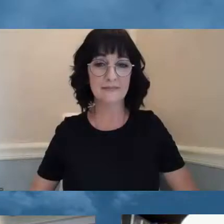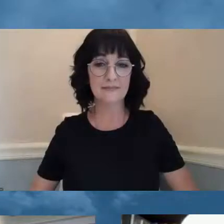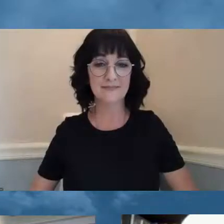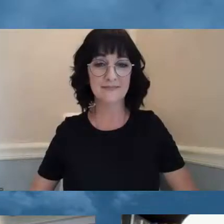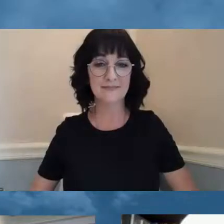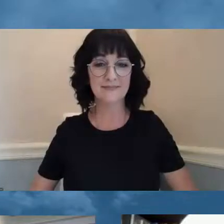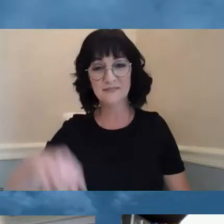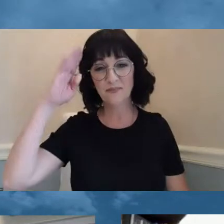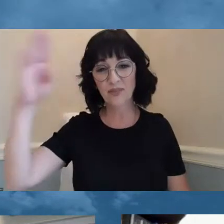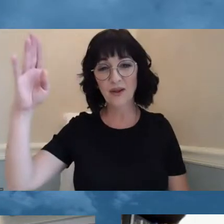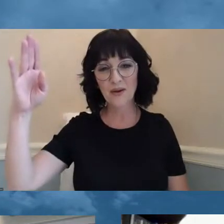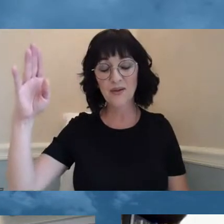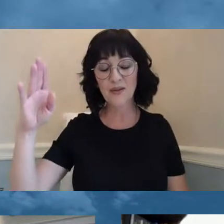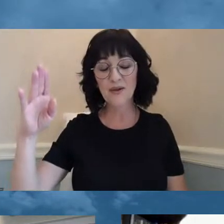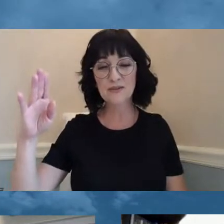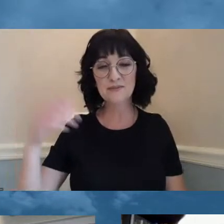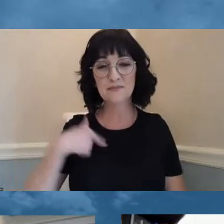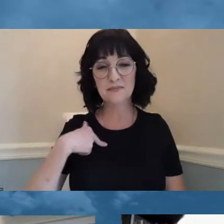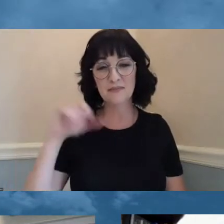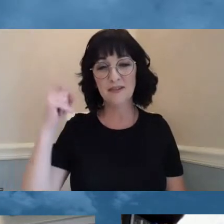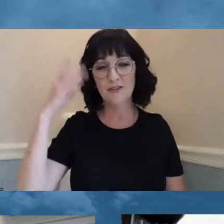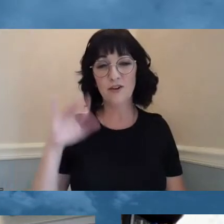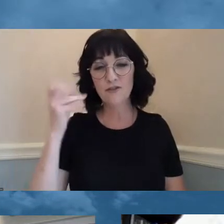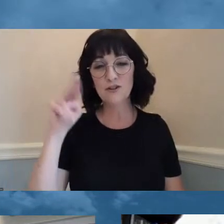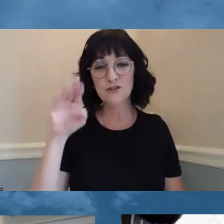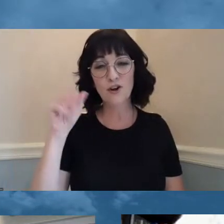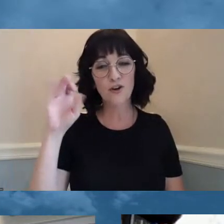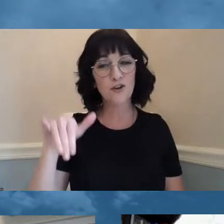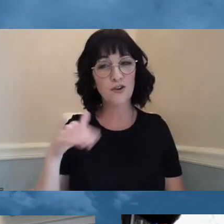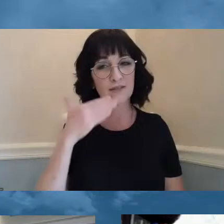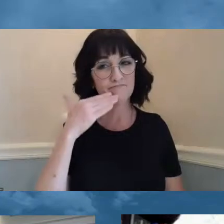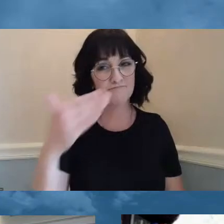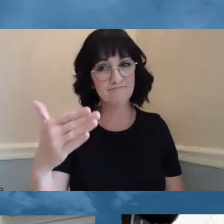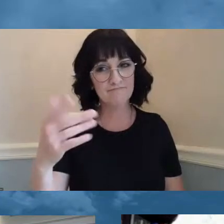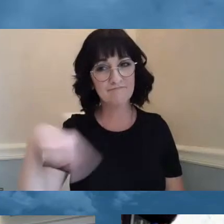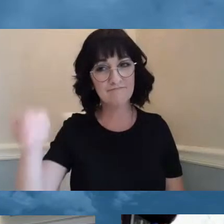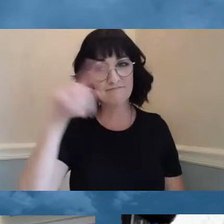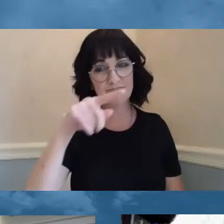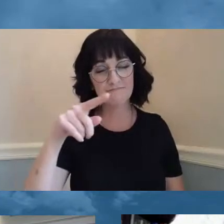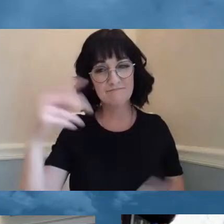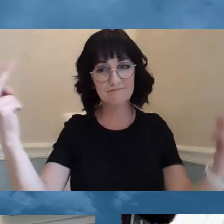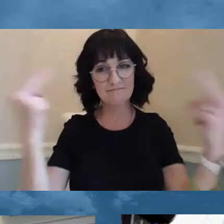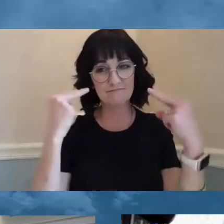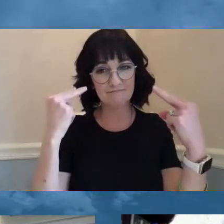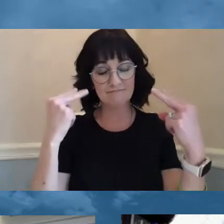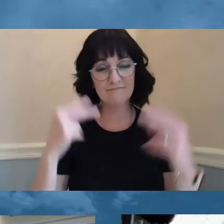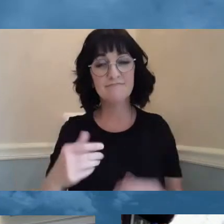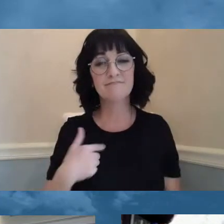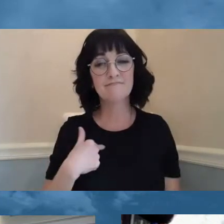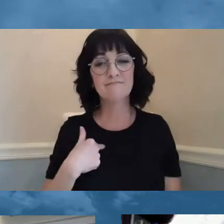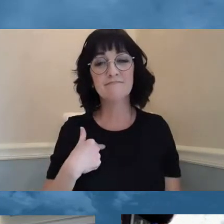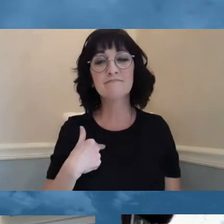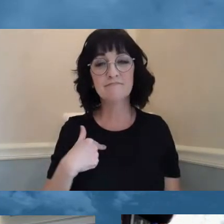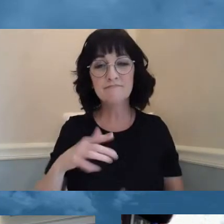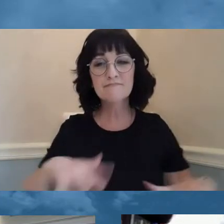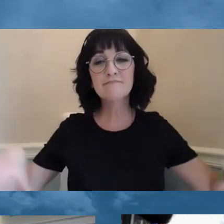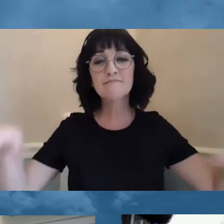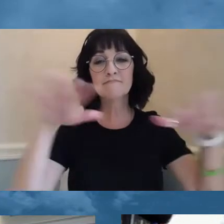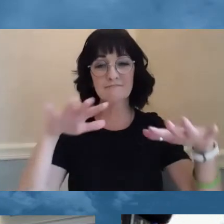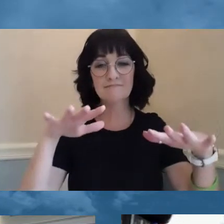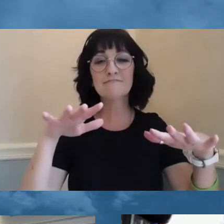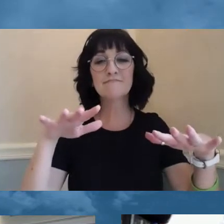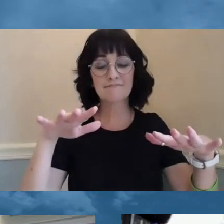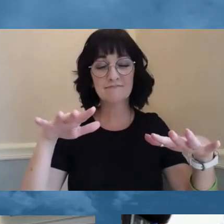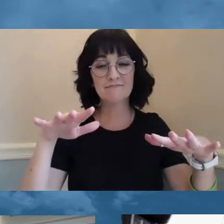Hello, everyone. I'm Governor John Carney. Thank you for joining us for our virtual town hall meeting tonight for